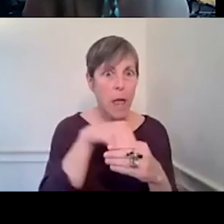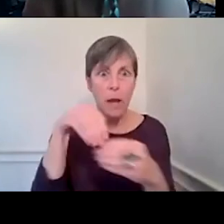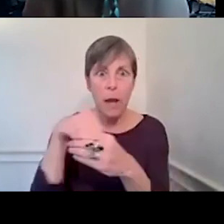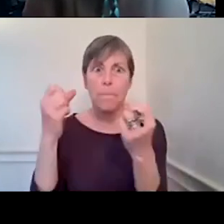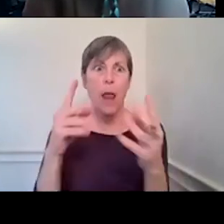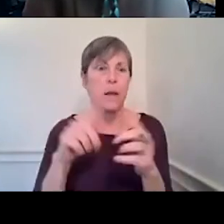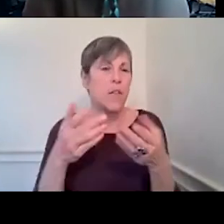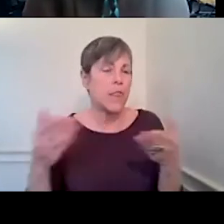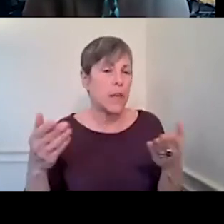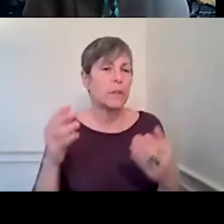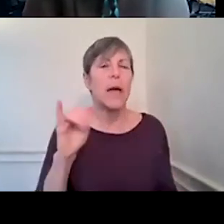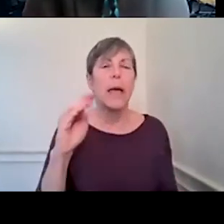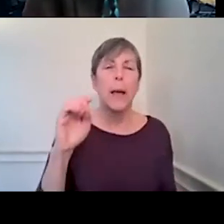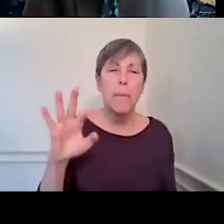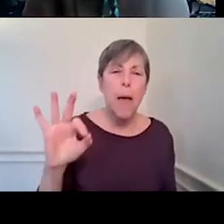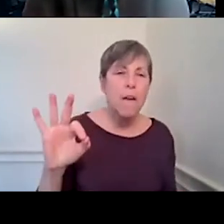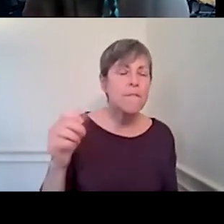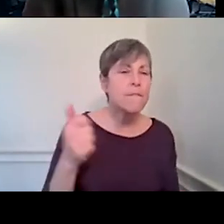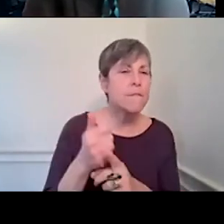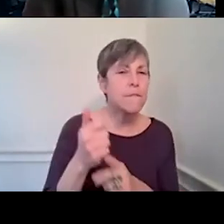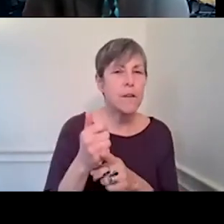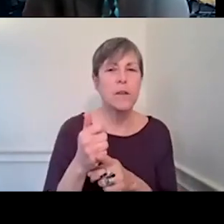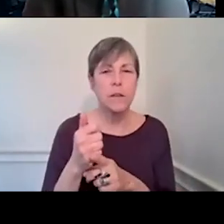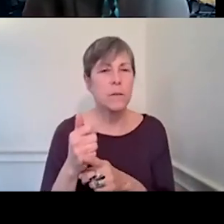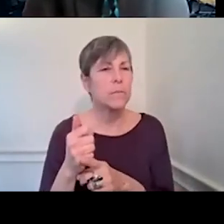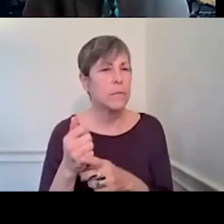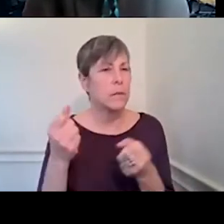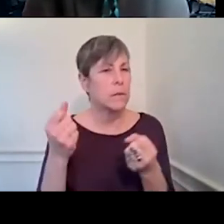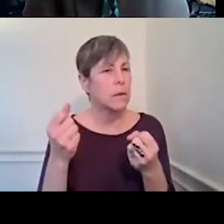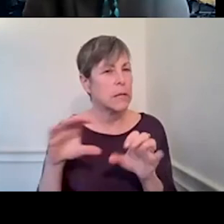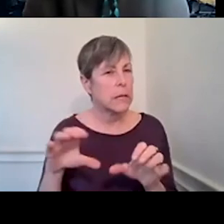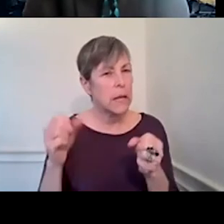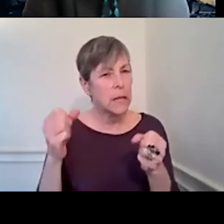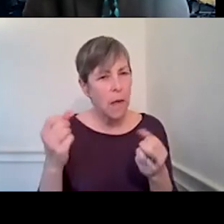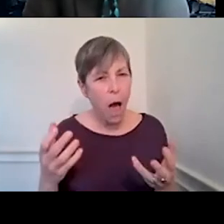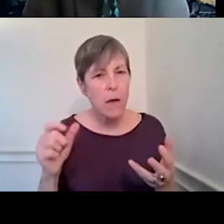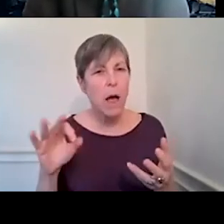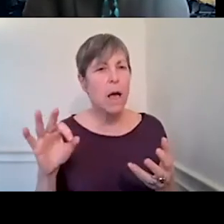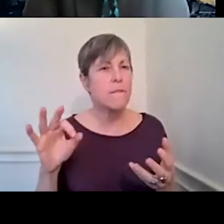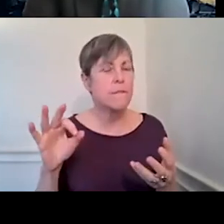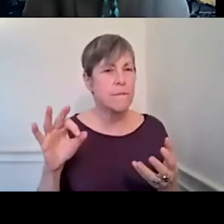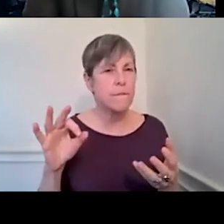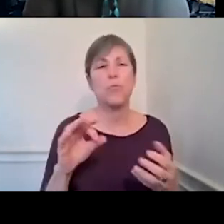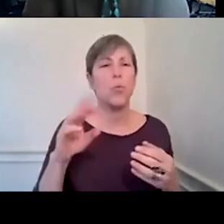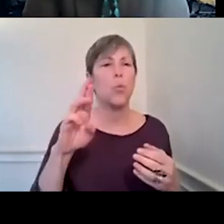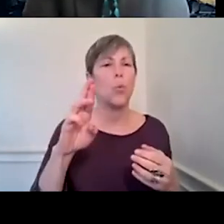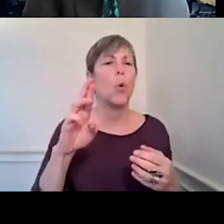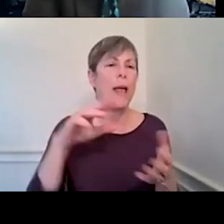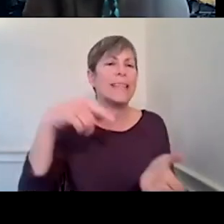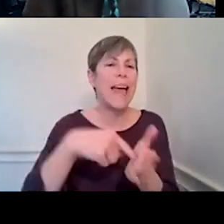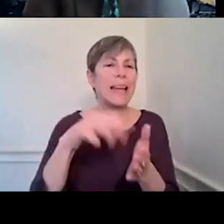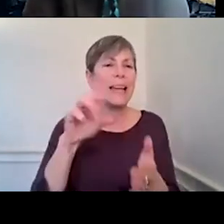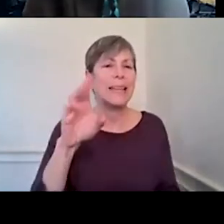the IMF had been doing a lot of debt relief. So in 2006, there was a coordinated debt relief to many other low-income